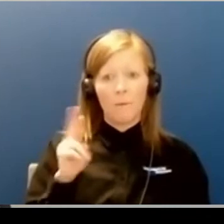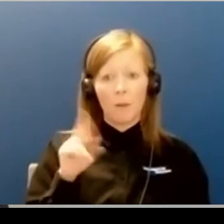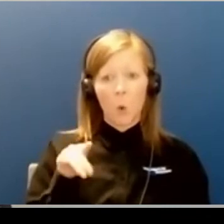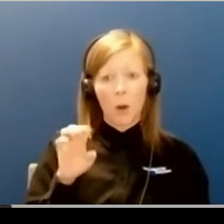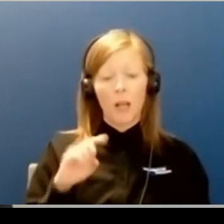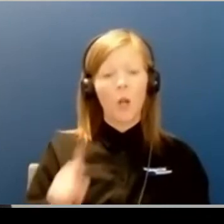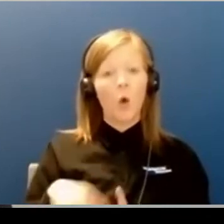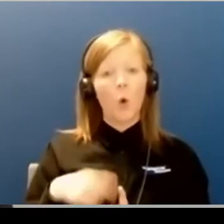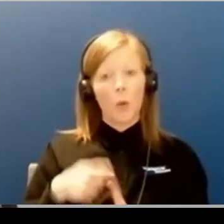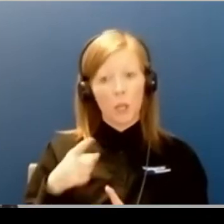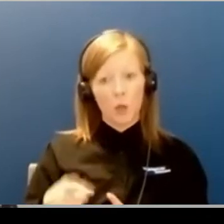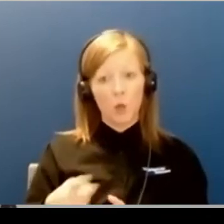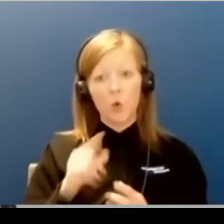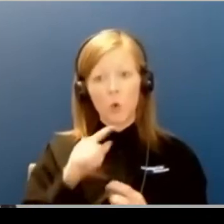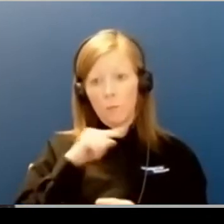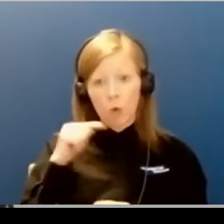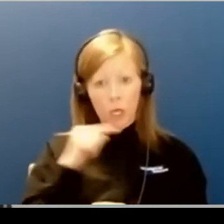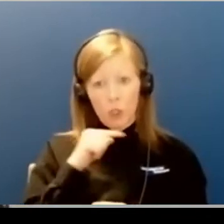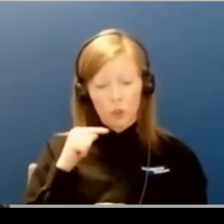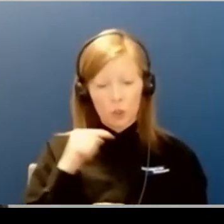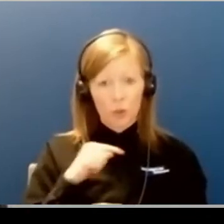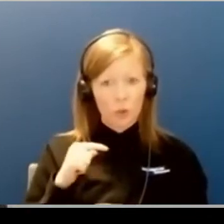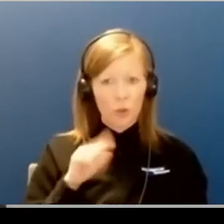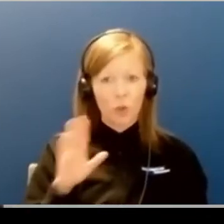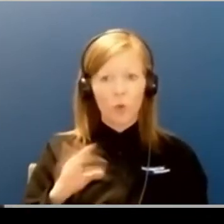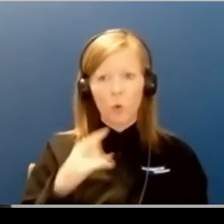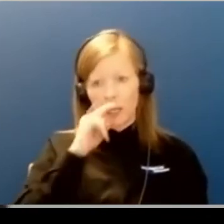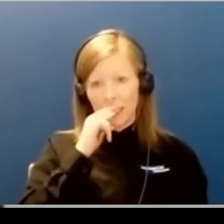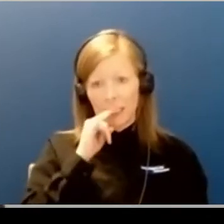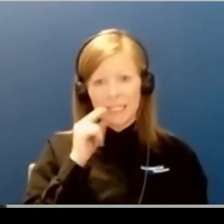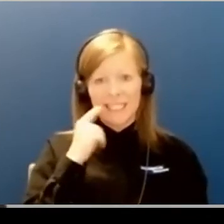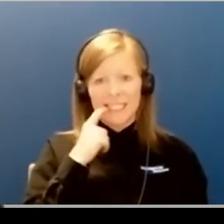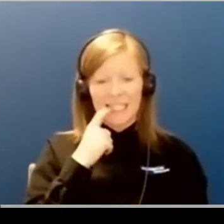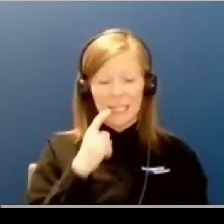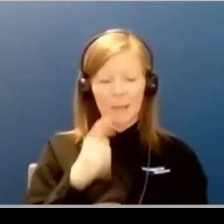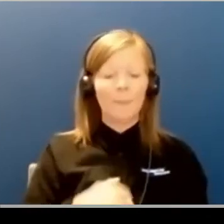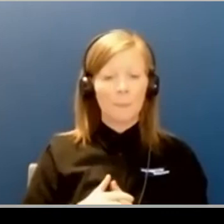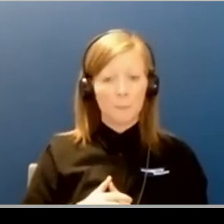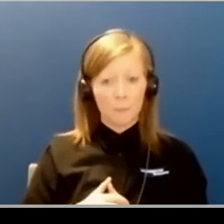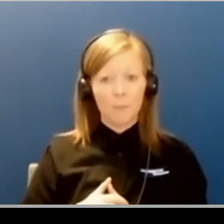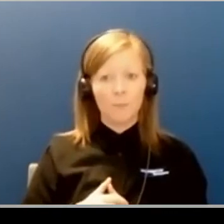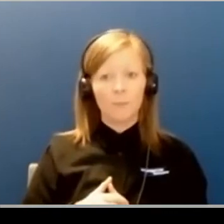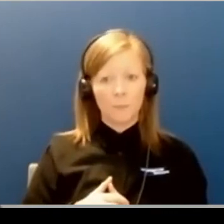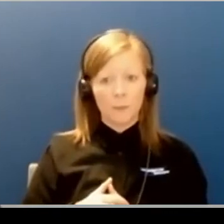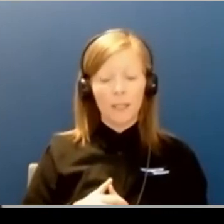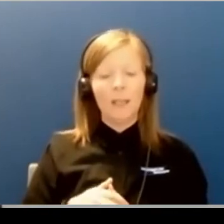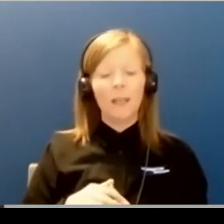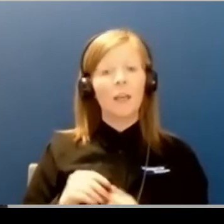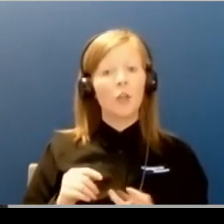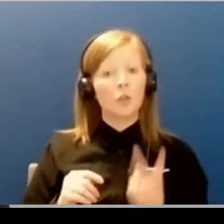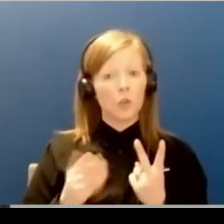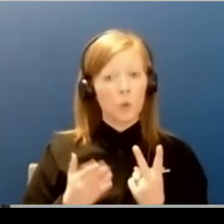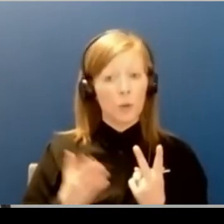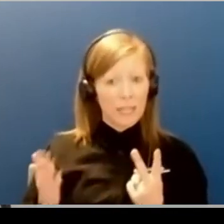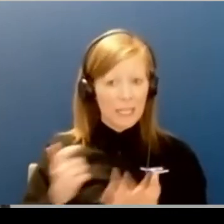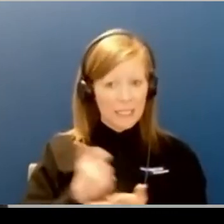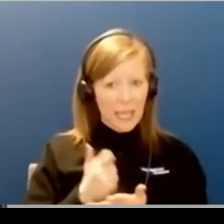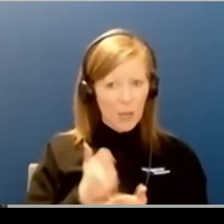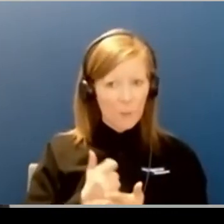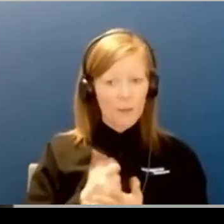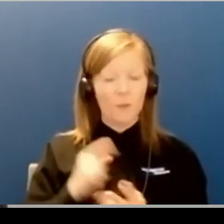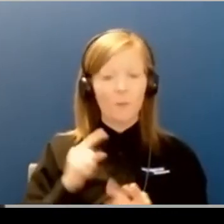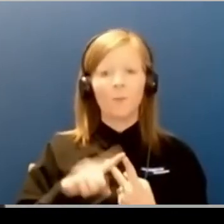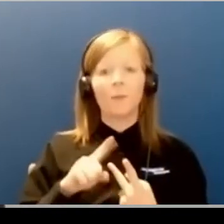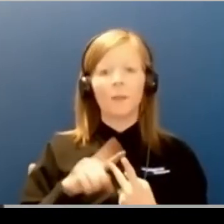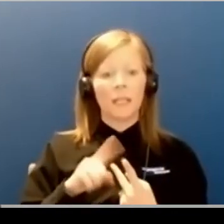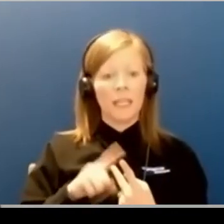your child's teeth, because it does 2 things. It's going to help them with the calcium, with the teeth are present already in the mouth. It's